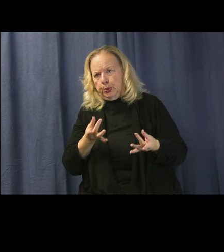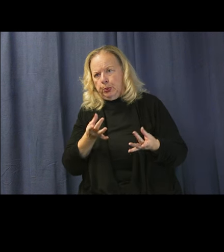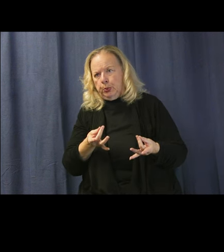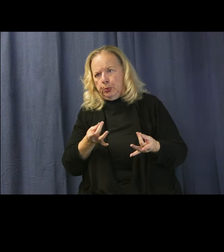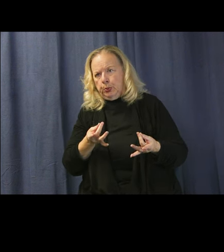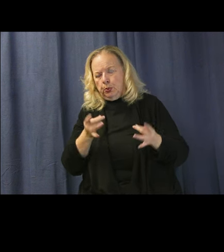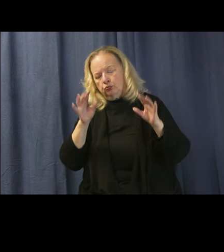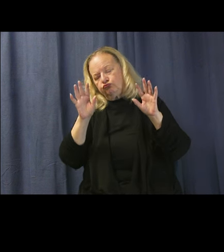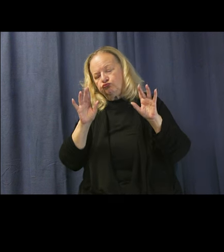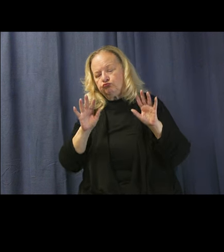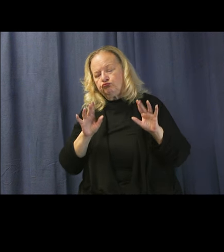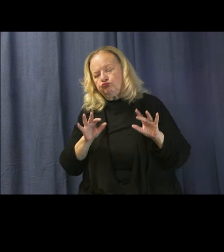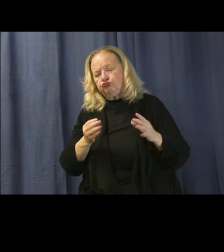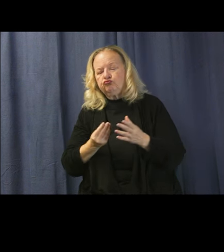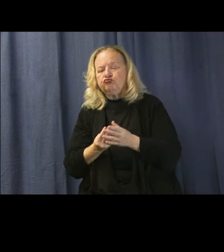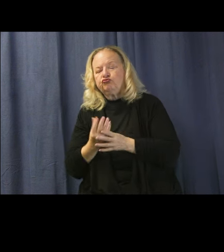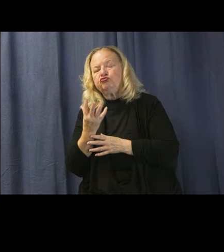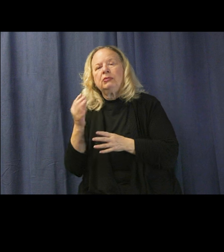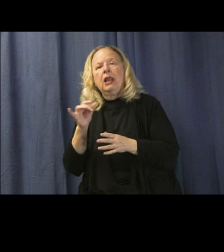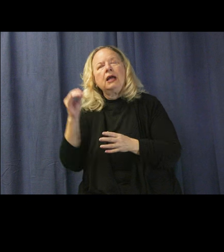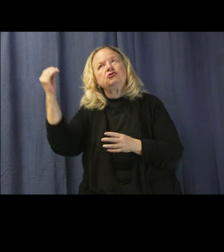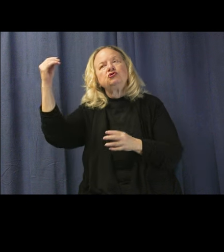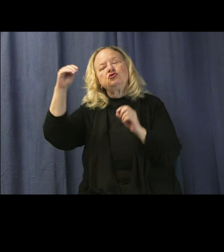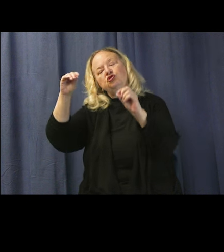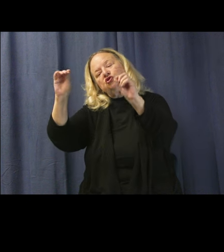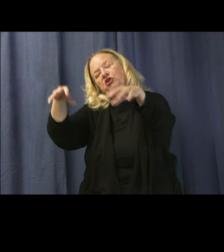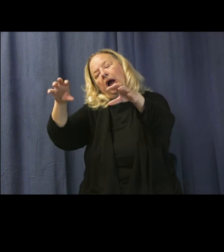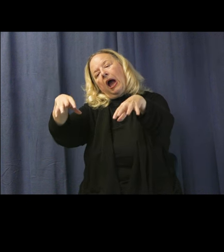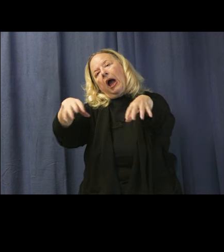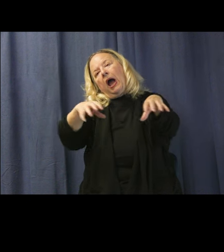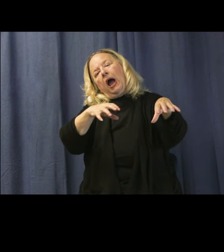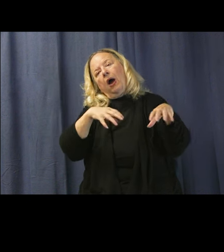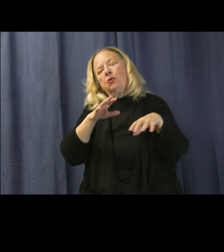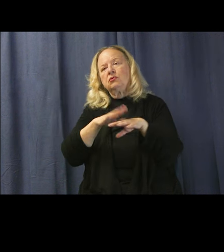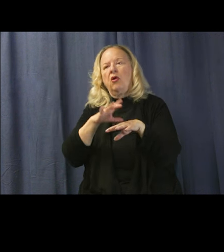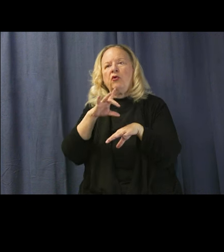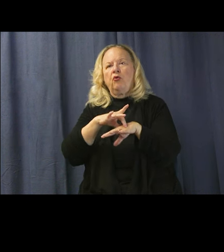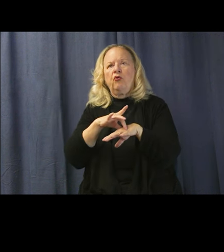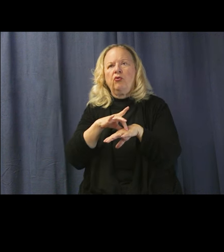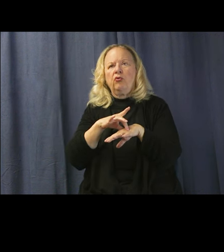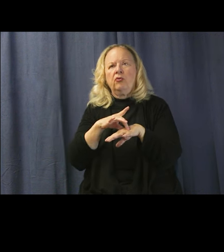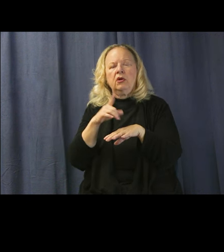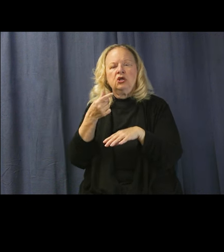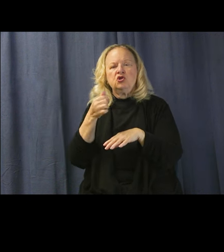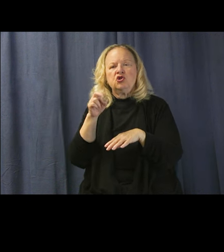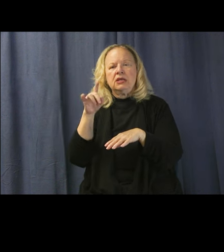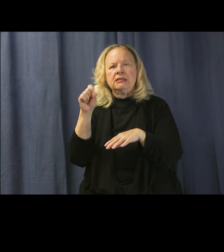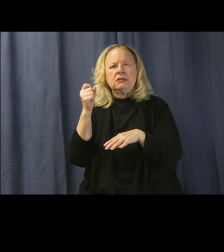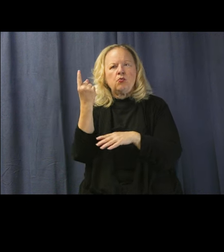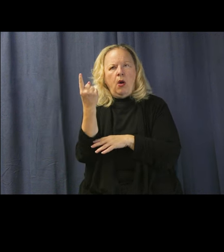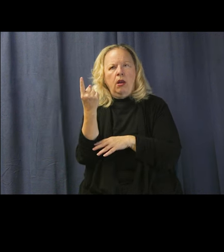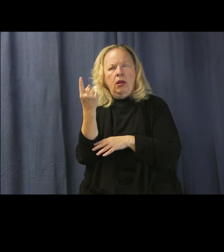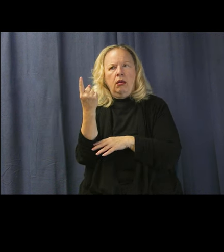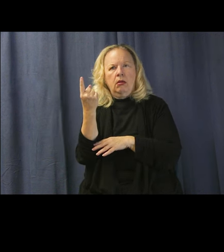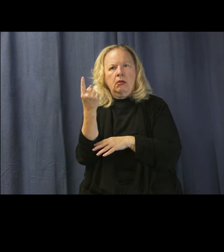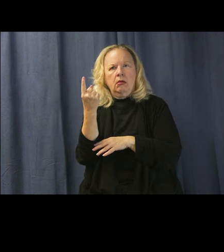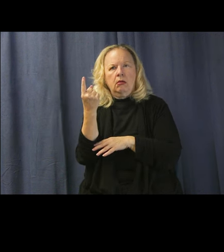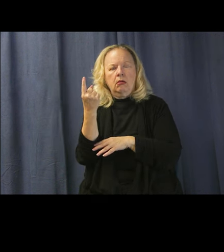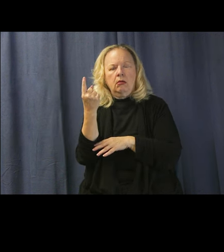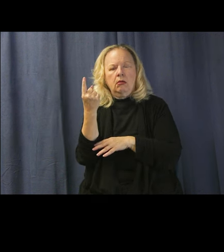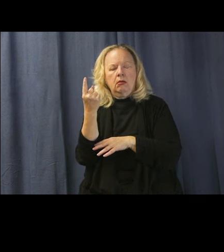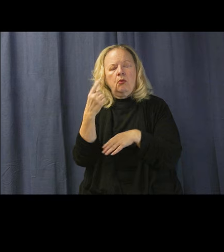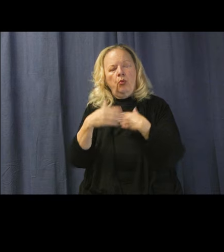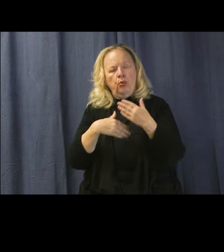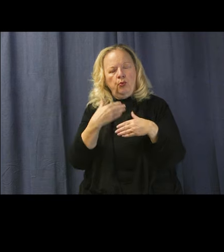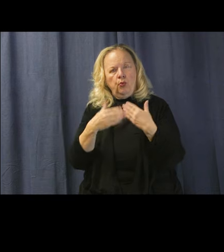rain upon the tender grass and like showers upon the herbs. So when you think of Genesis 1, we're going to go through